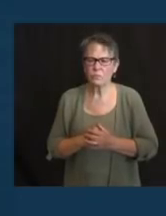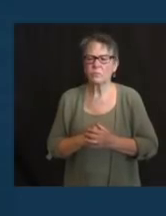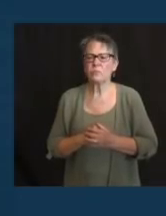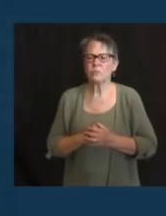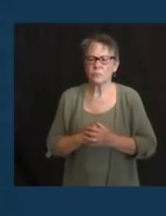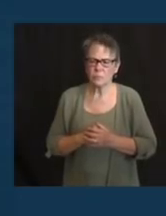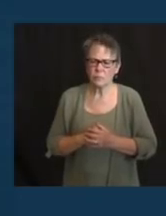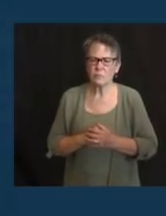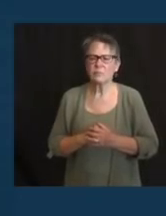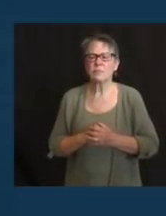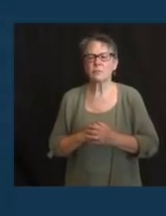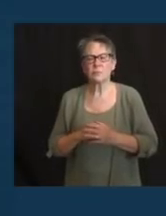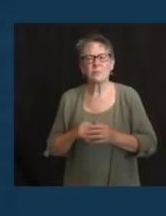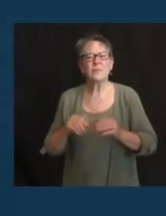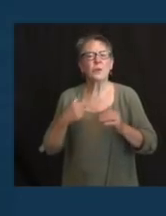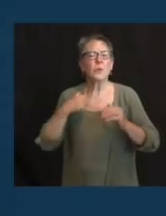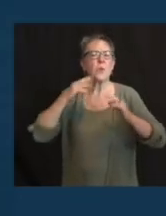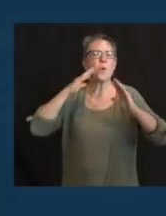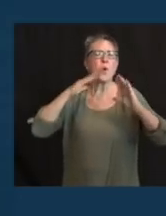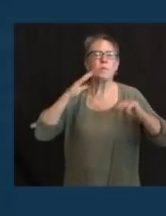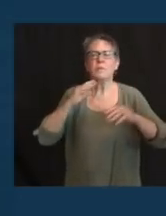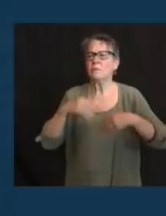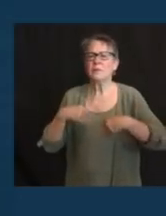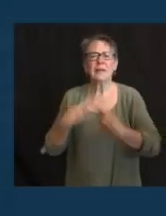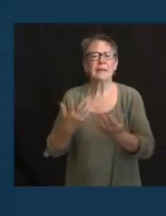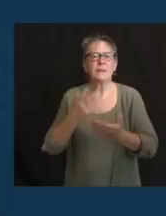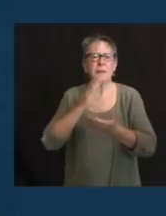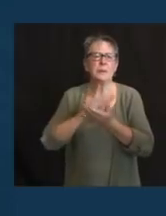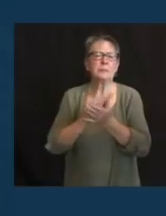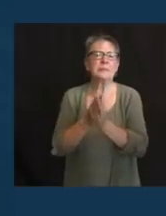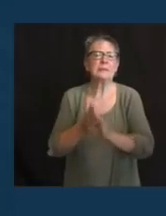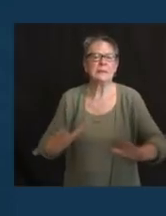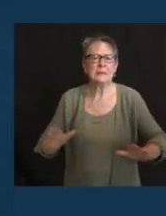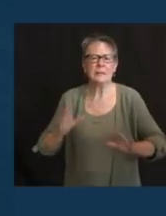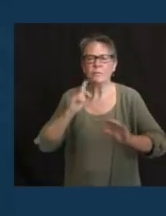and communities. As I noted, we've now lost